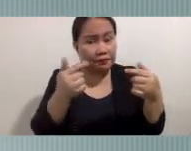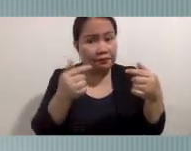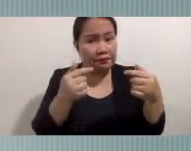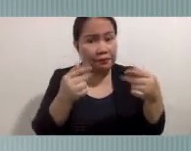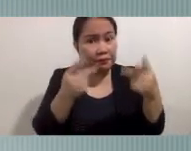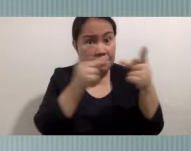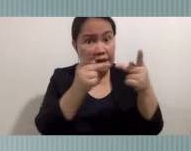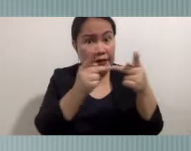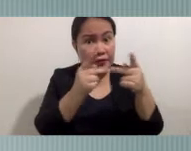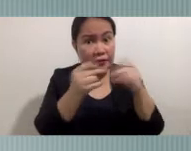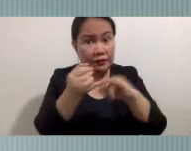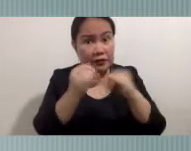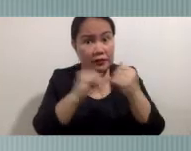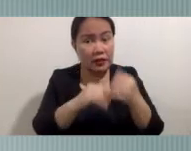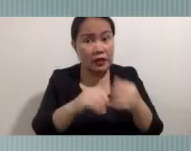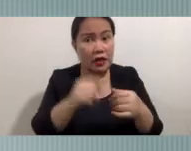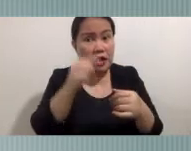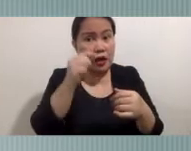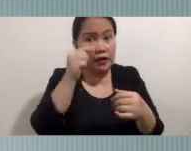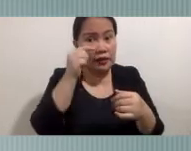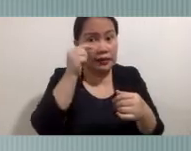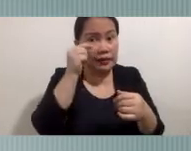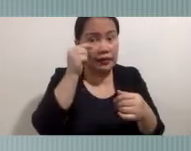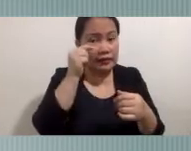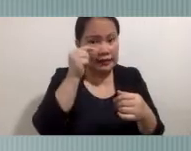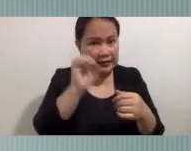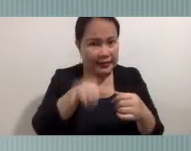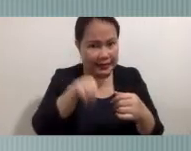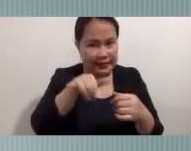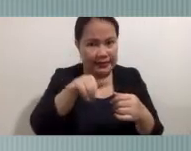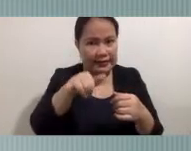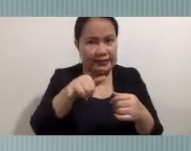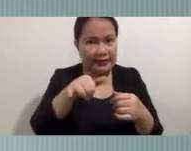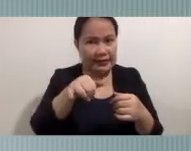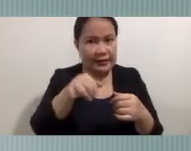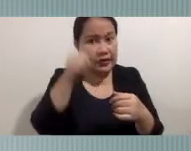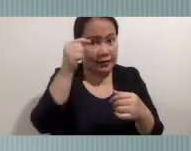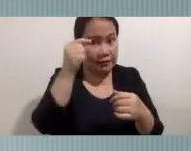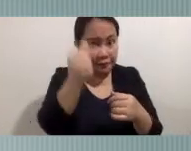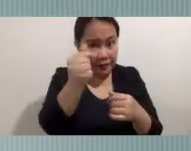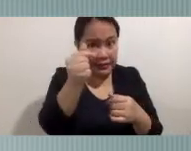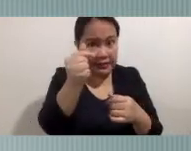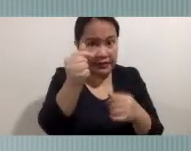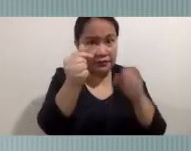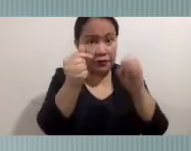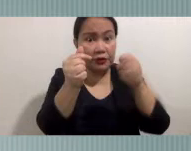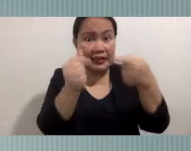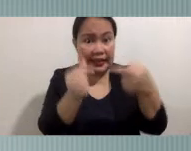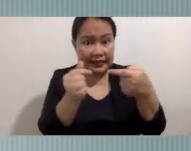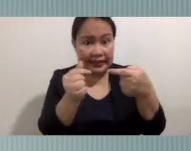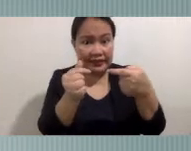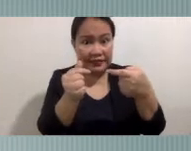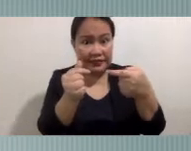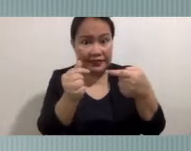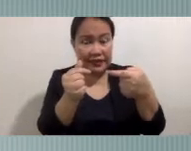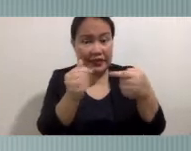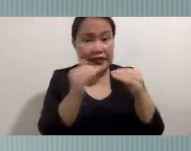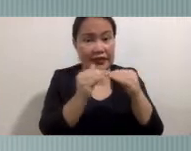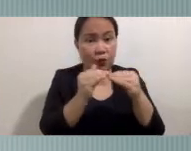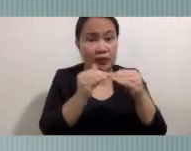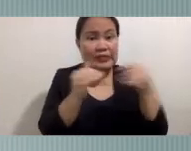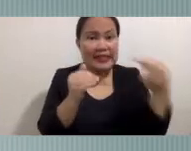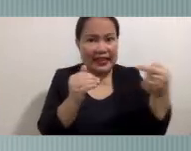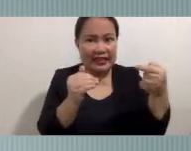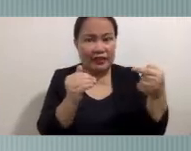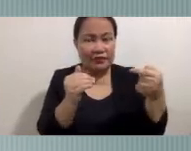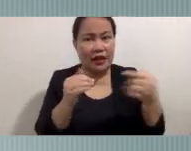integers natin dapat isang positive, isang negative. Okay. Now, paano natin malalaman dun sa